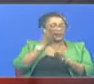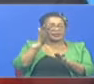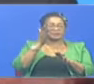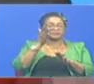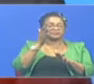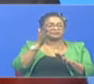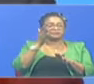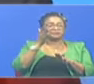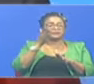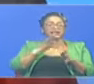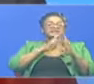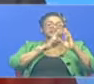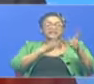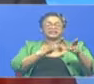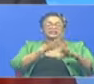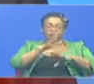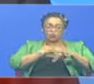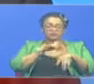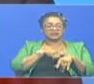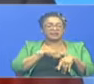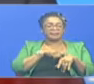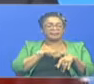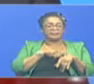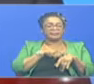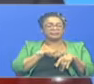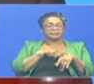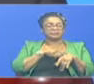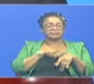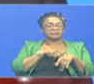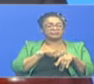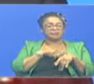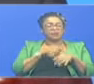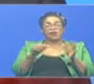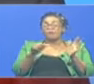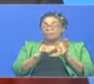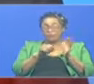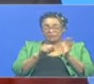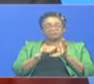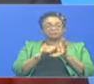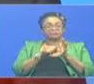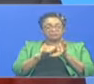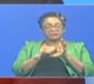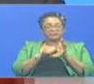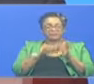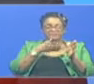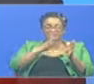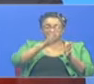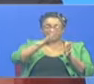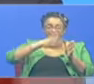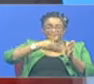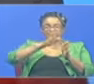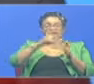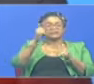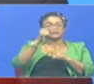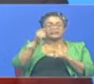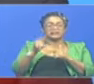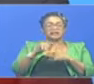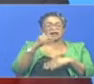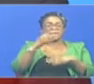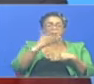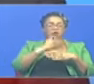around the results in good time. The problem we may have is along the Tanzanian border, whether it is